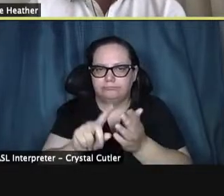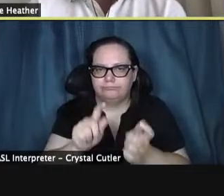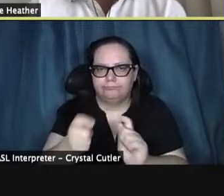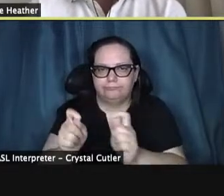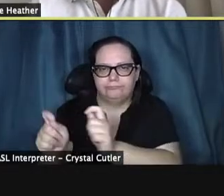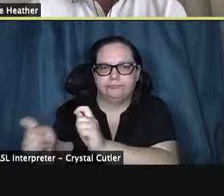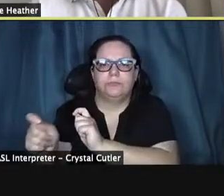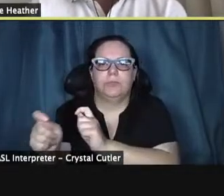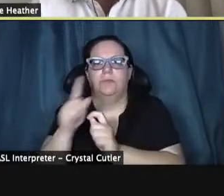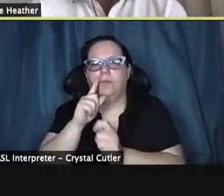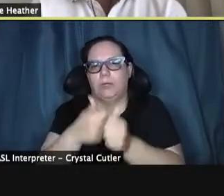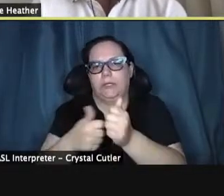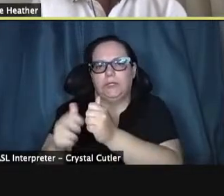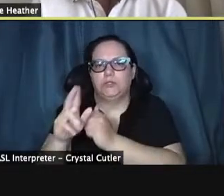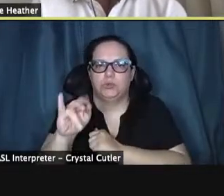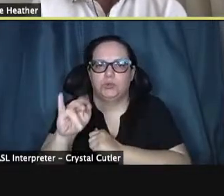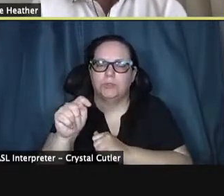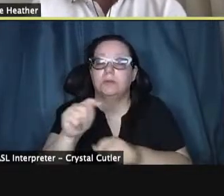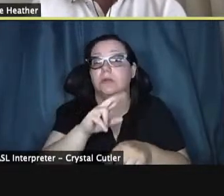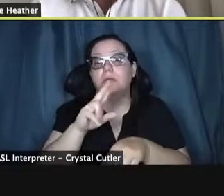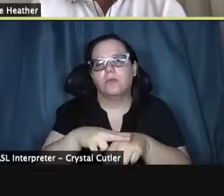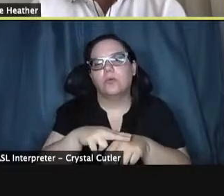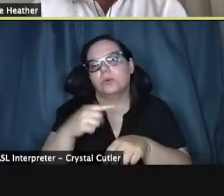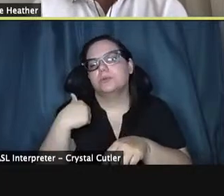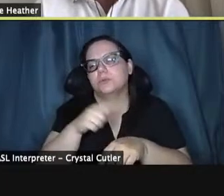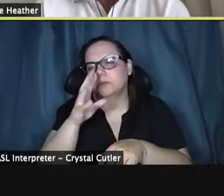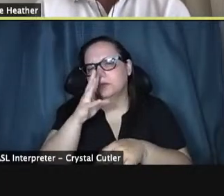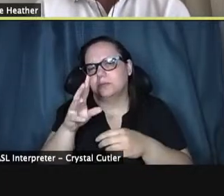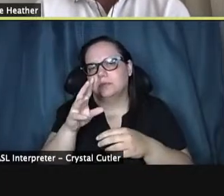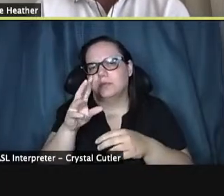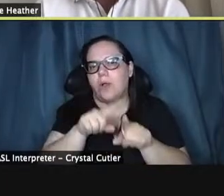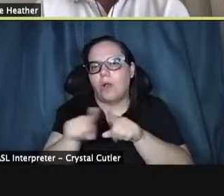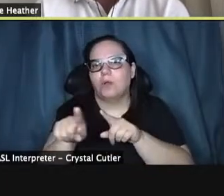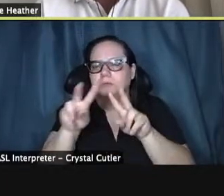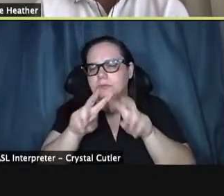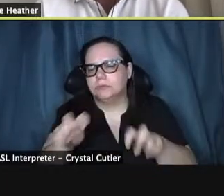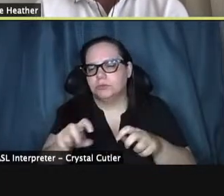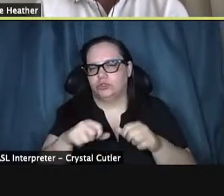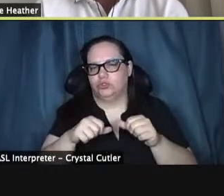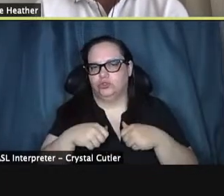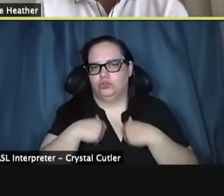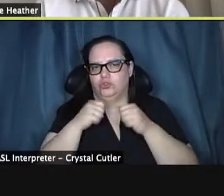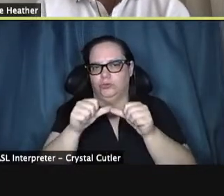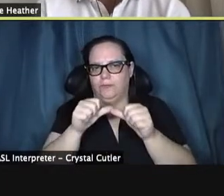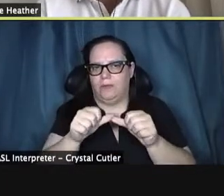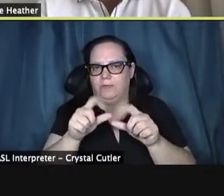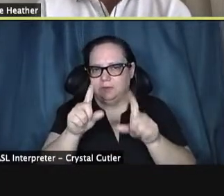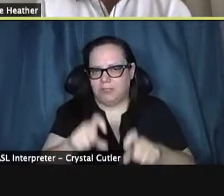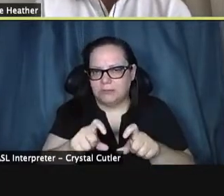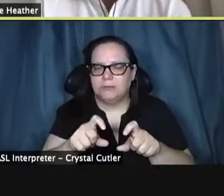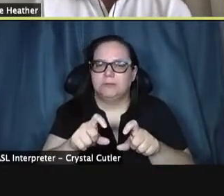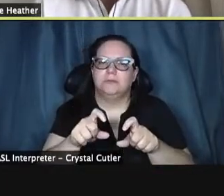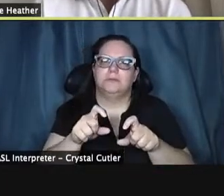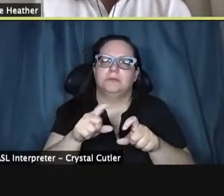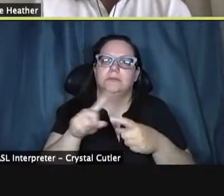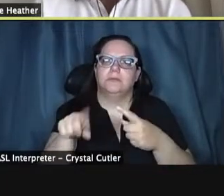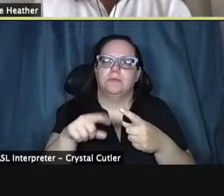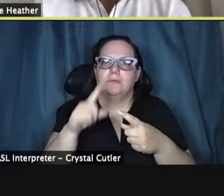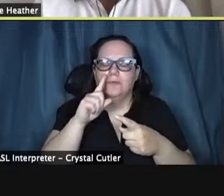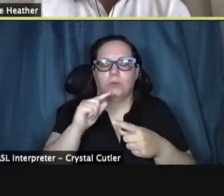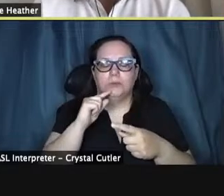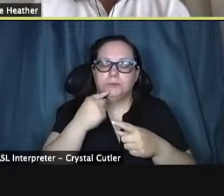of course, at survival testing for extreme temperatures that we expect to encounter when we get to the moon.